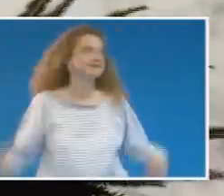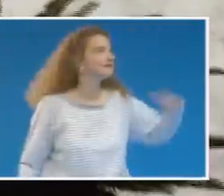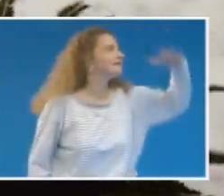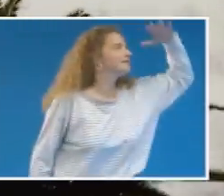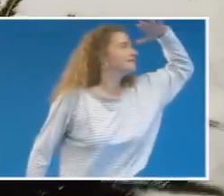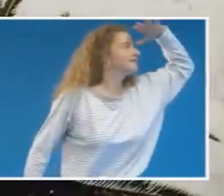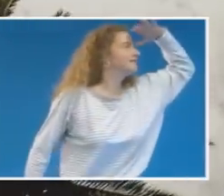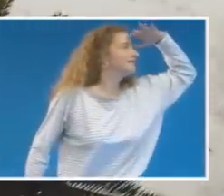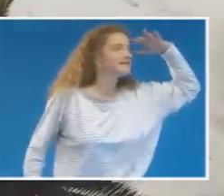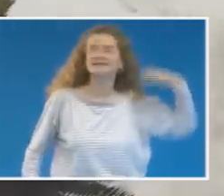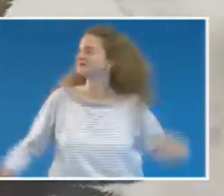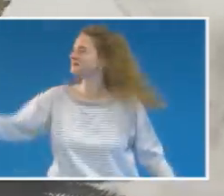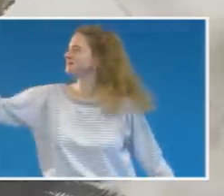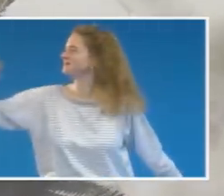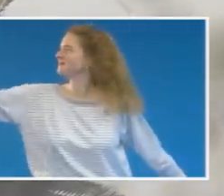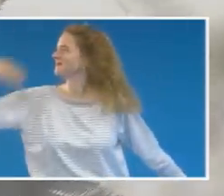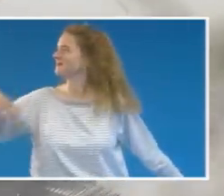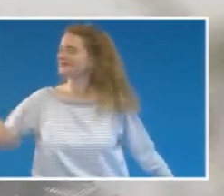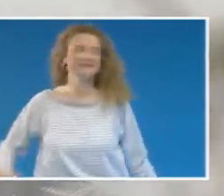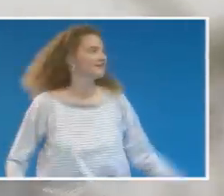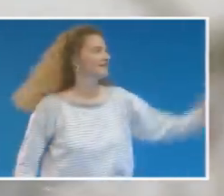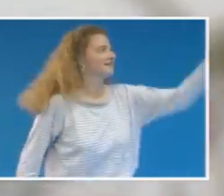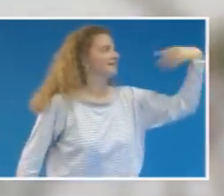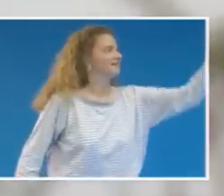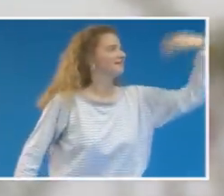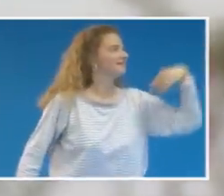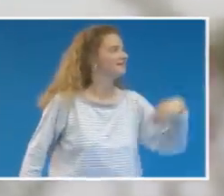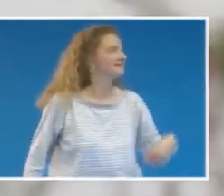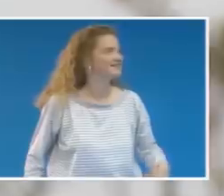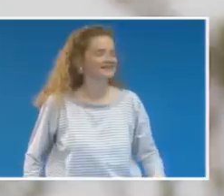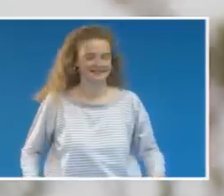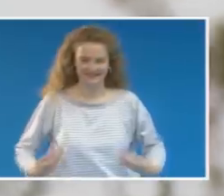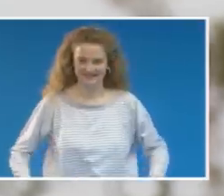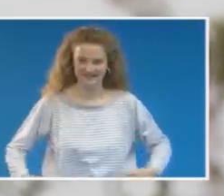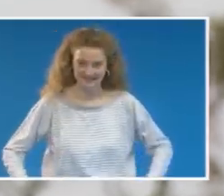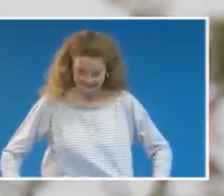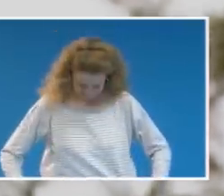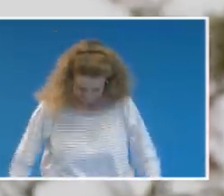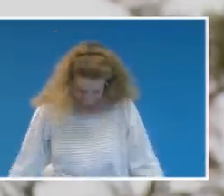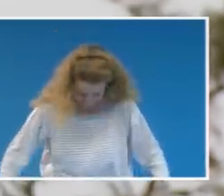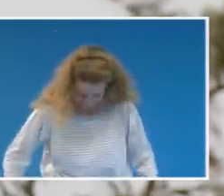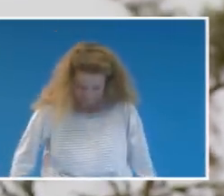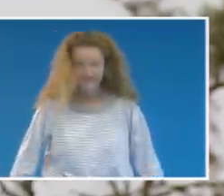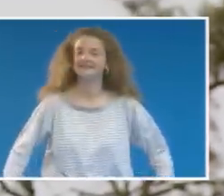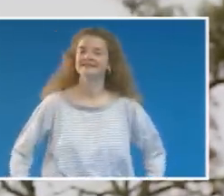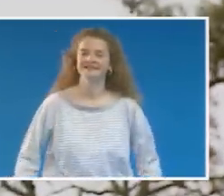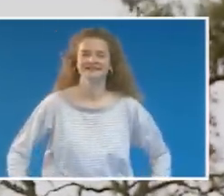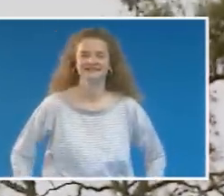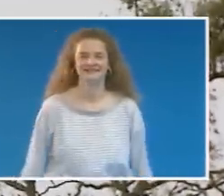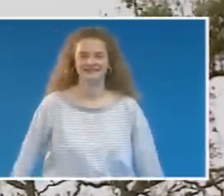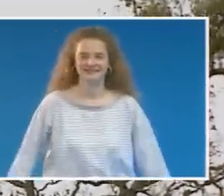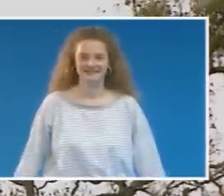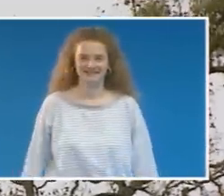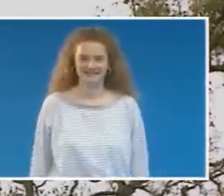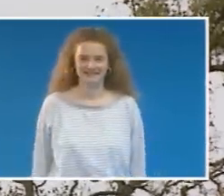up high, way up high. Hurry up now, sunshine, hurry up now, sunshine. I'll soon dry, I'll